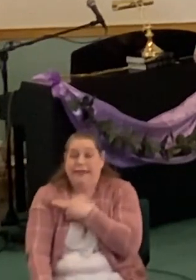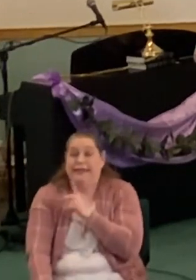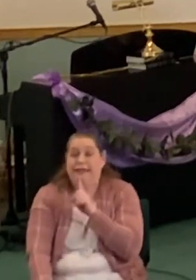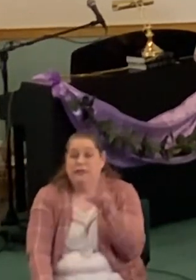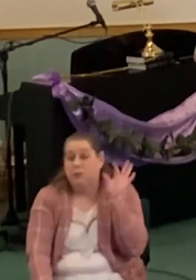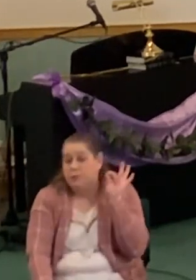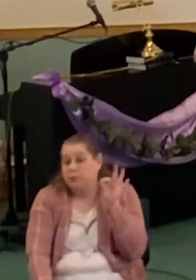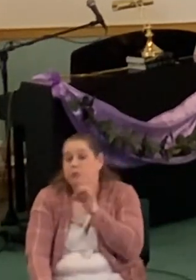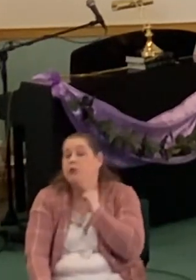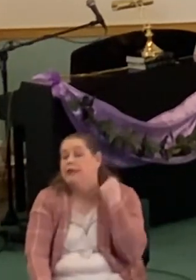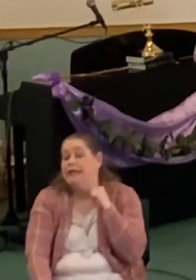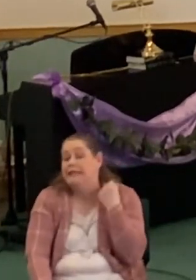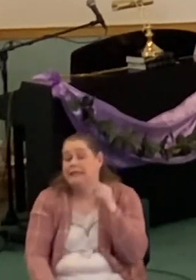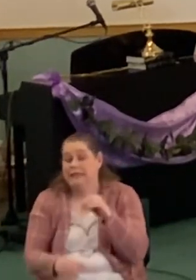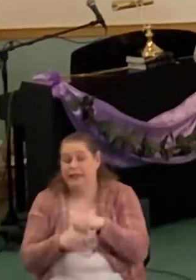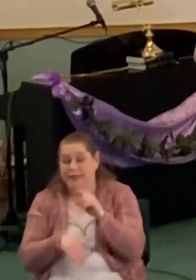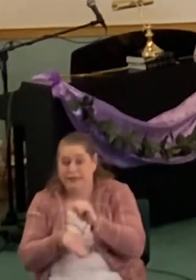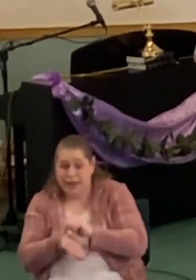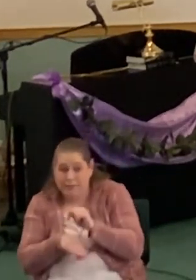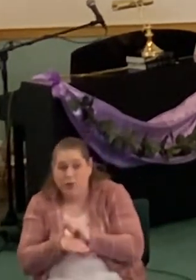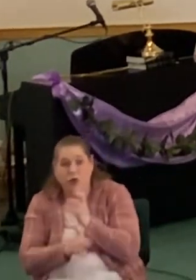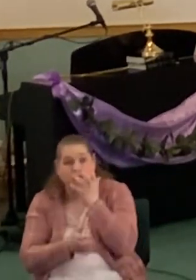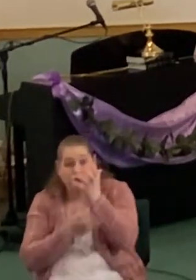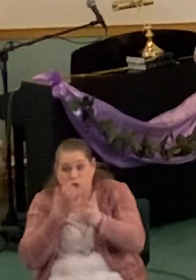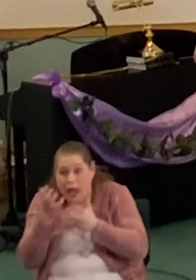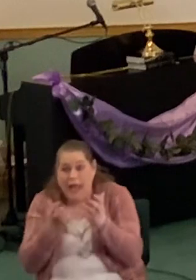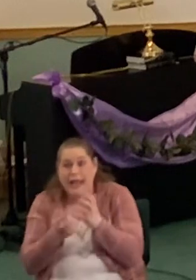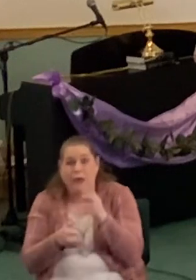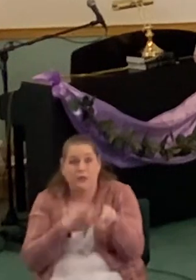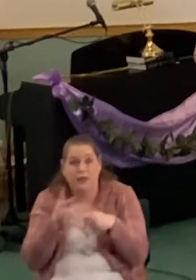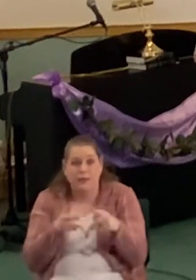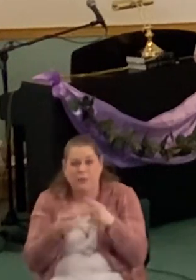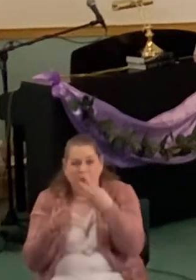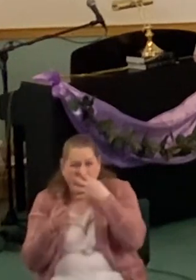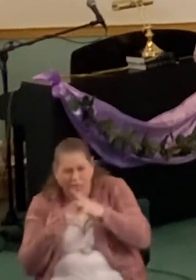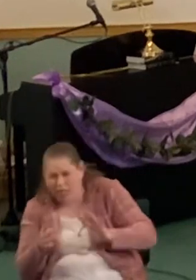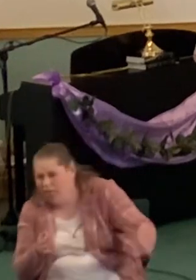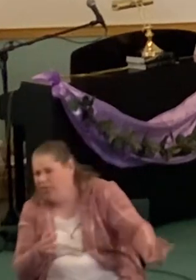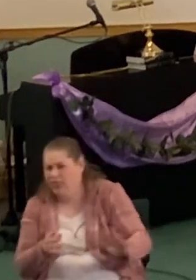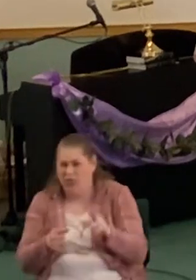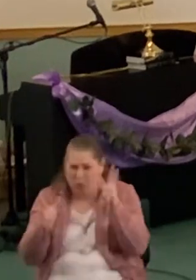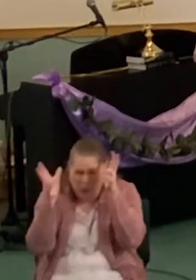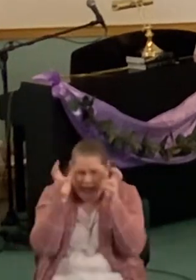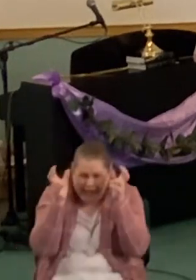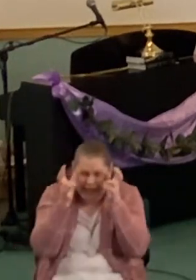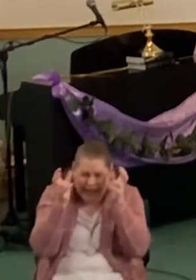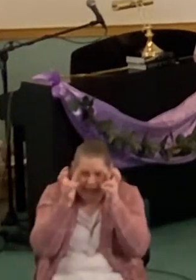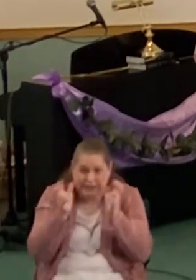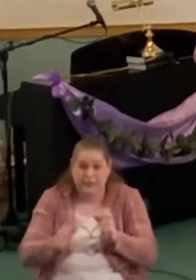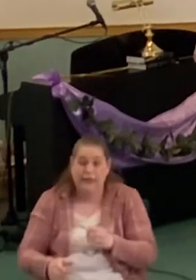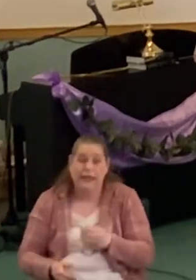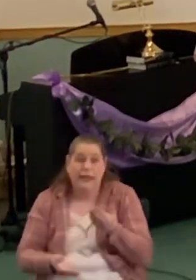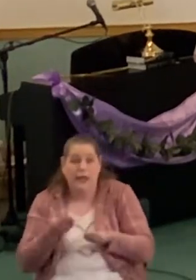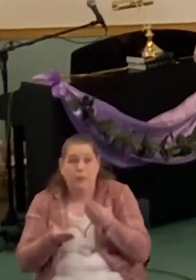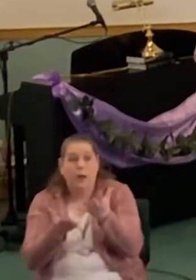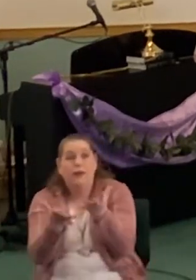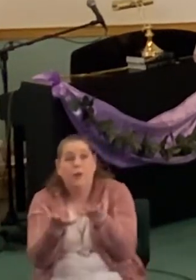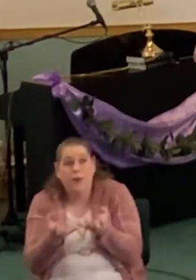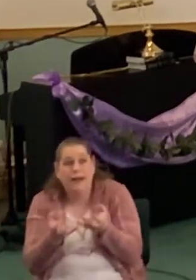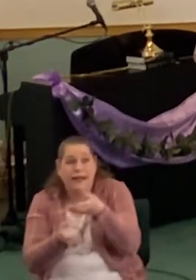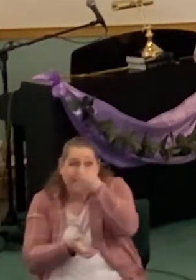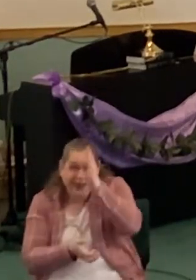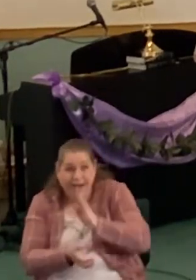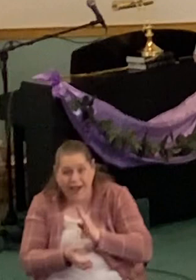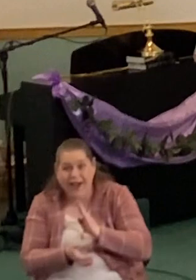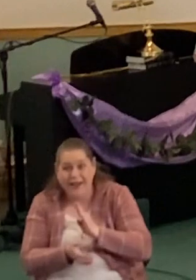and crying out and trying to get the people to turn from their wicked ways, he probably wanted God to turn the people from wickedness to righteousness.